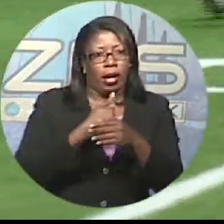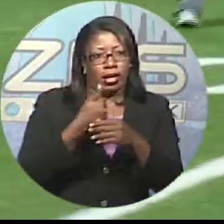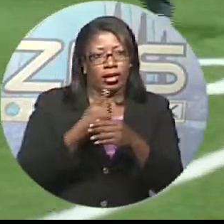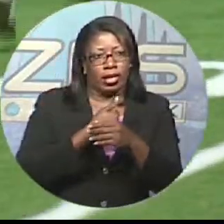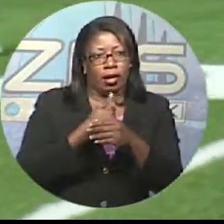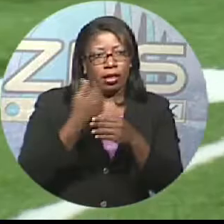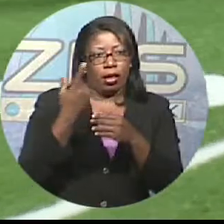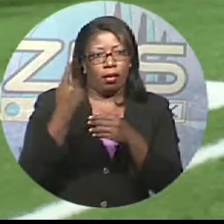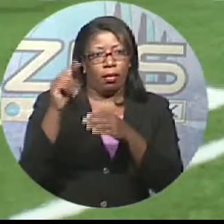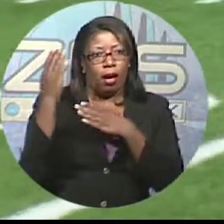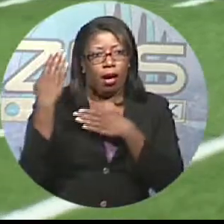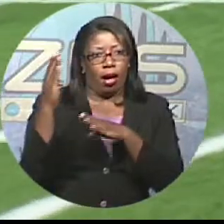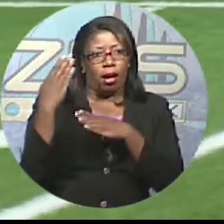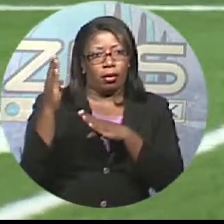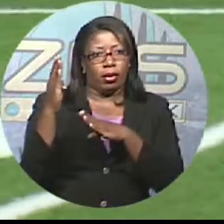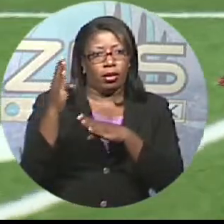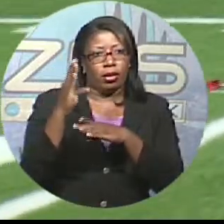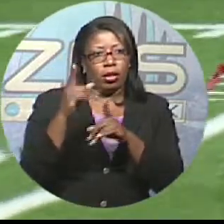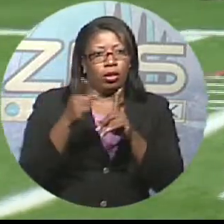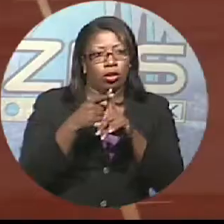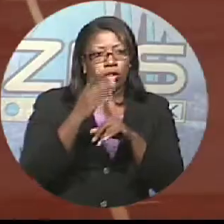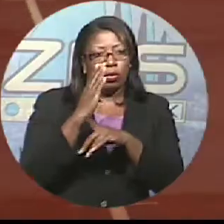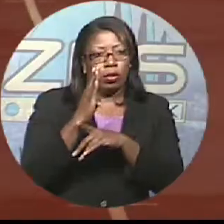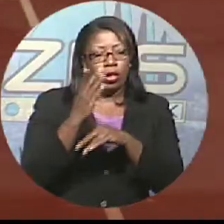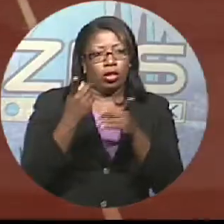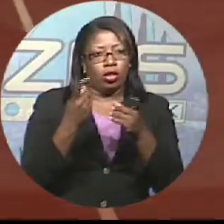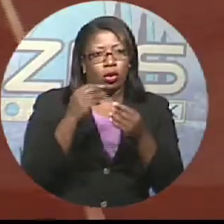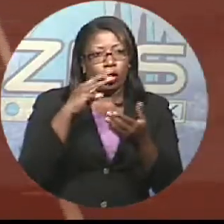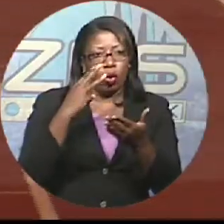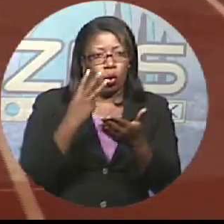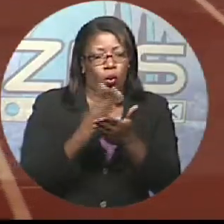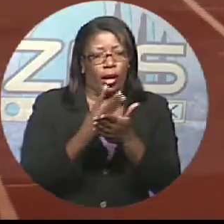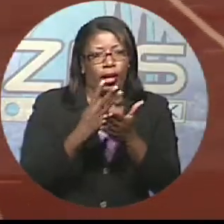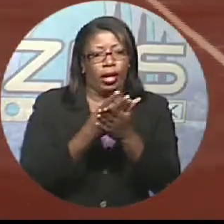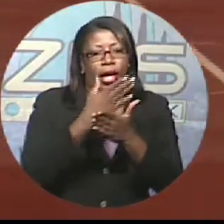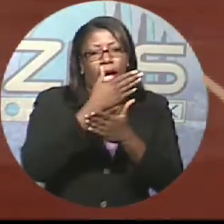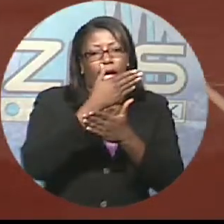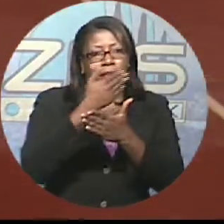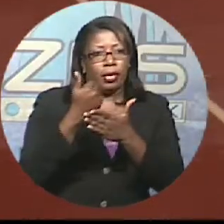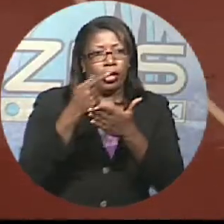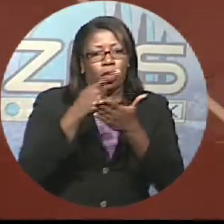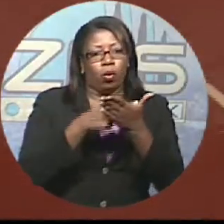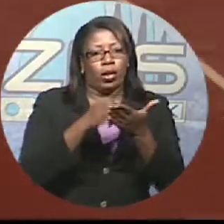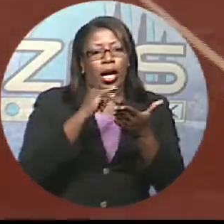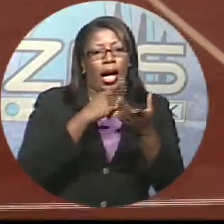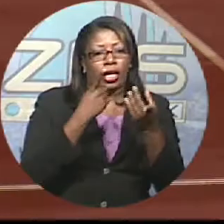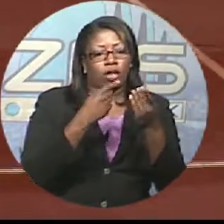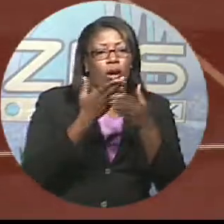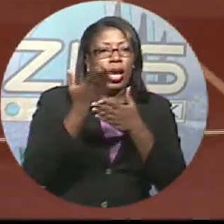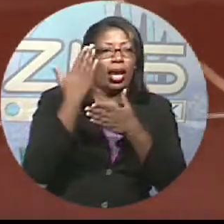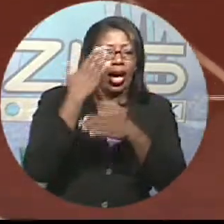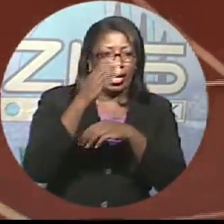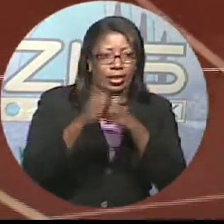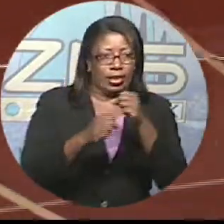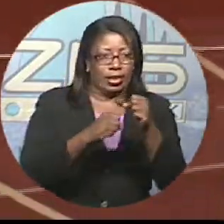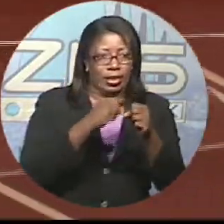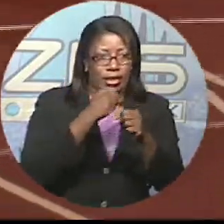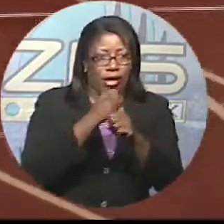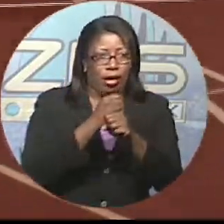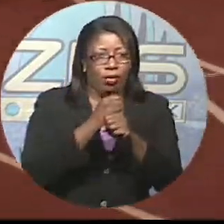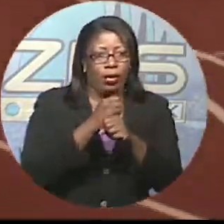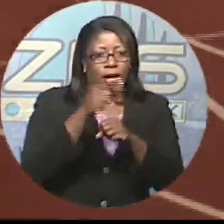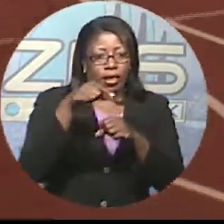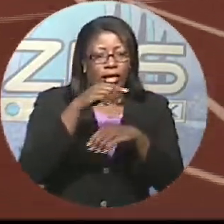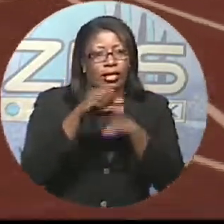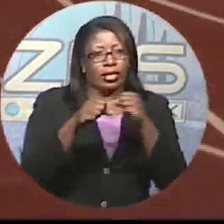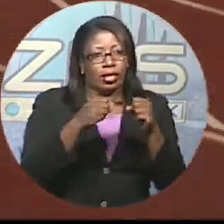the Bahamas can expect from me, is to be doing very well and hopefully better than what I did last year, because this year, so far, I'm not injured